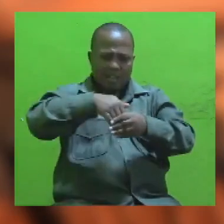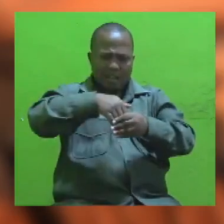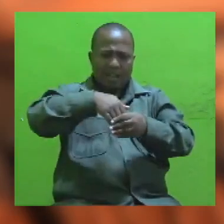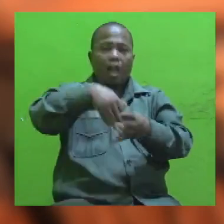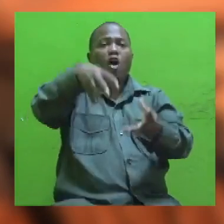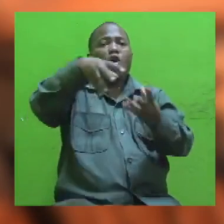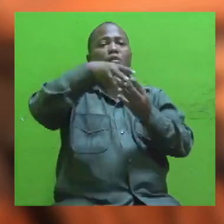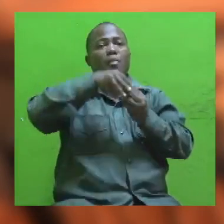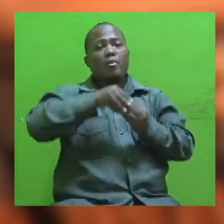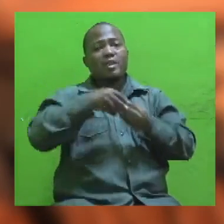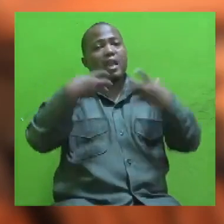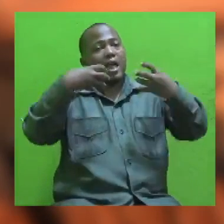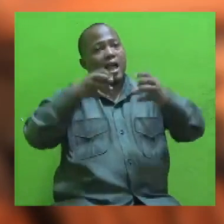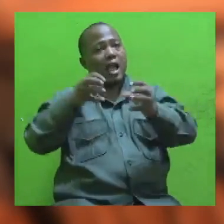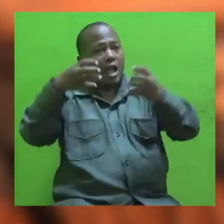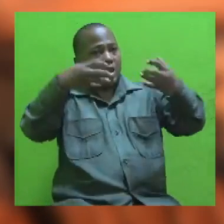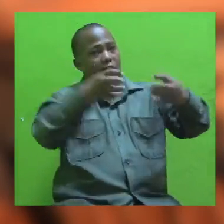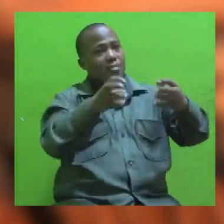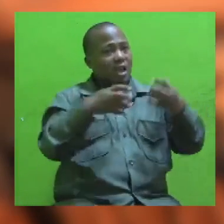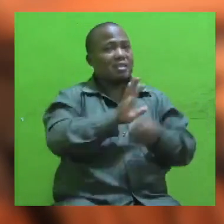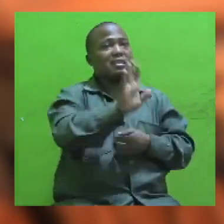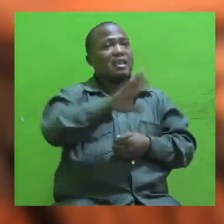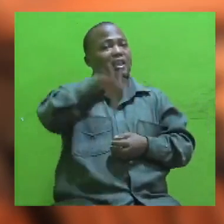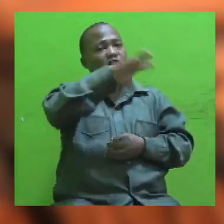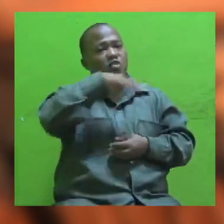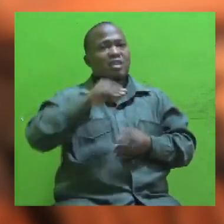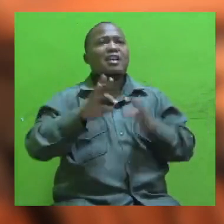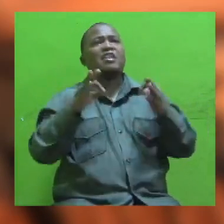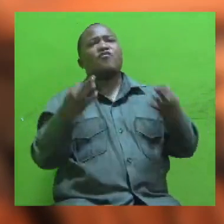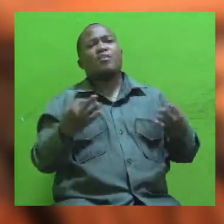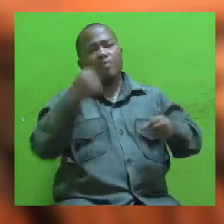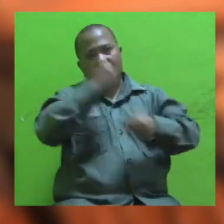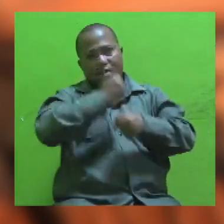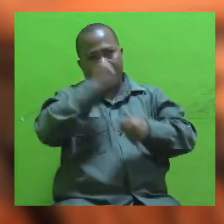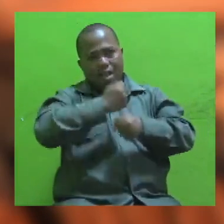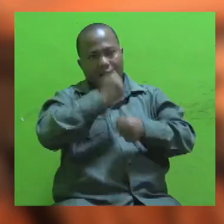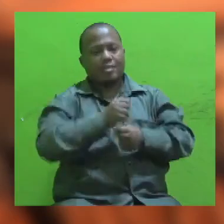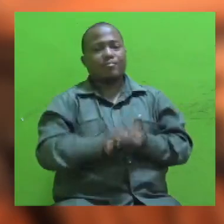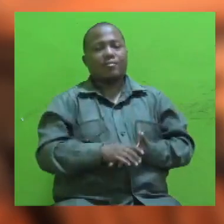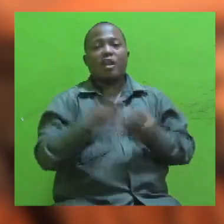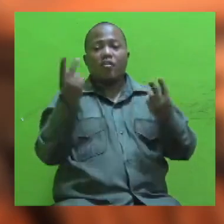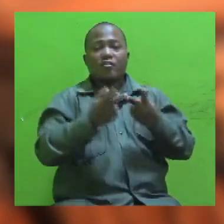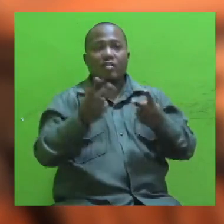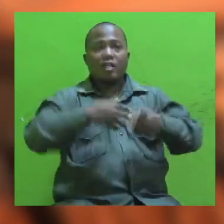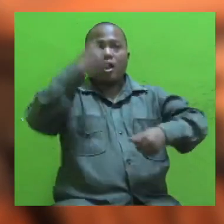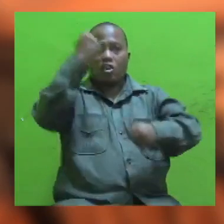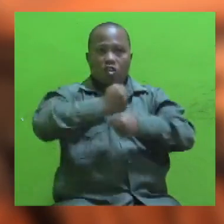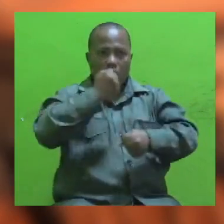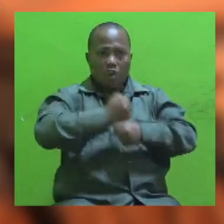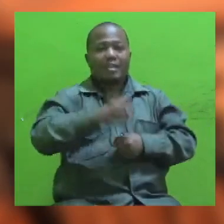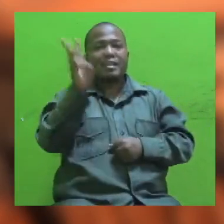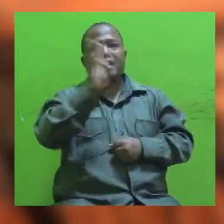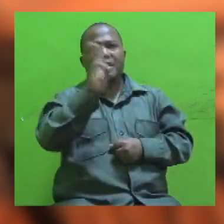have learned those important things. Those committees we have learned and how were those committees working. We have seen also the roles of the district